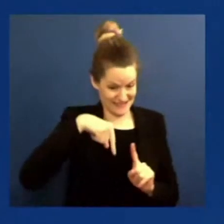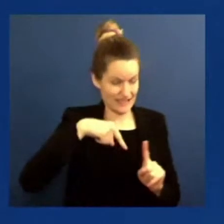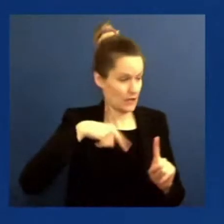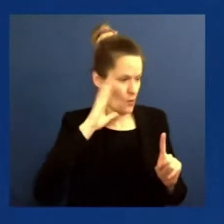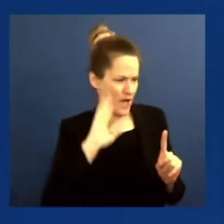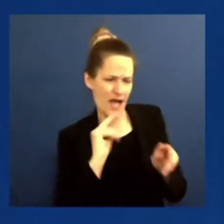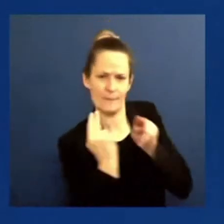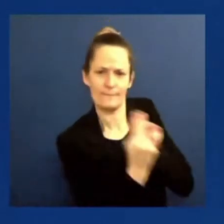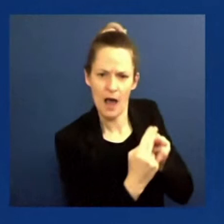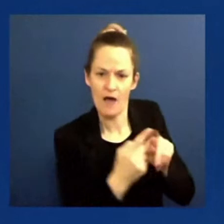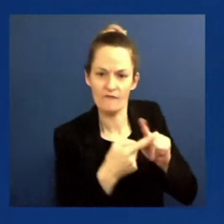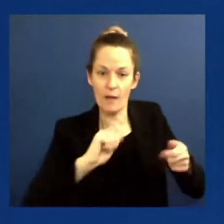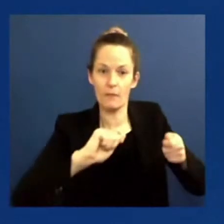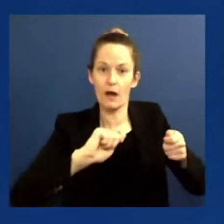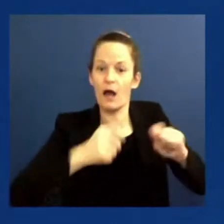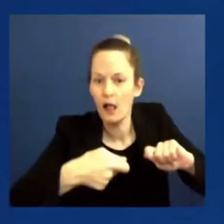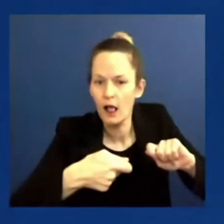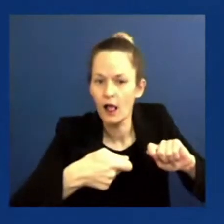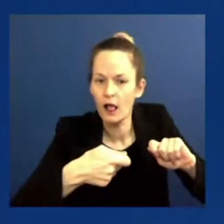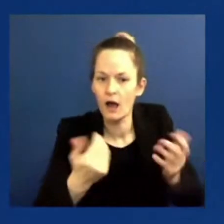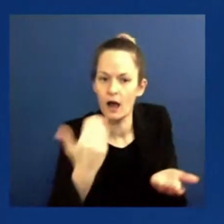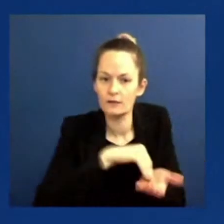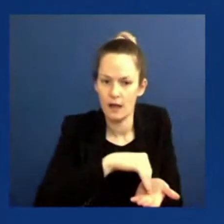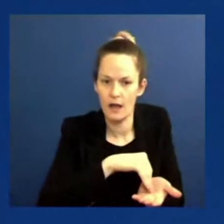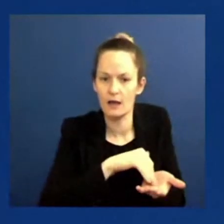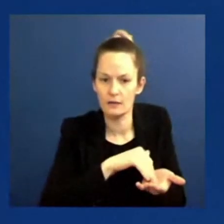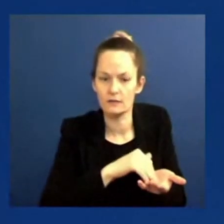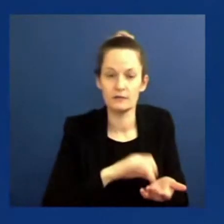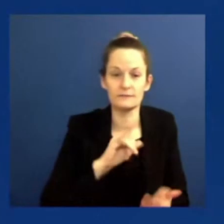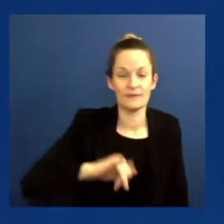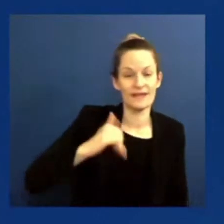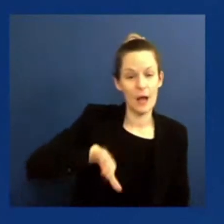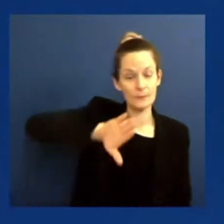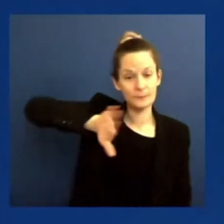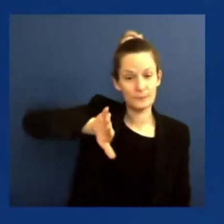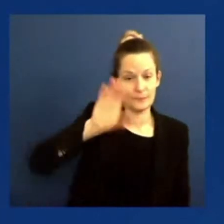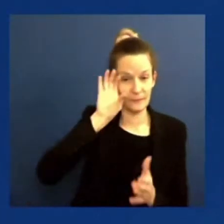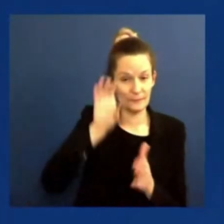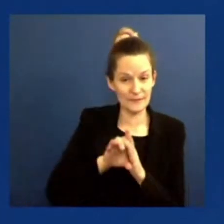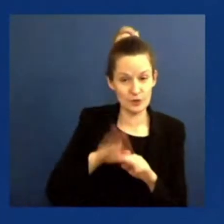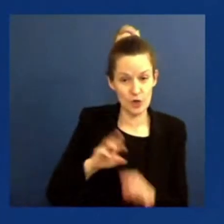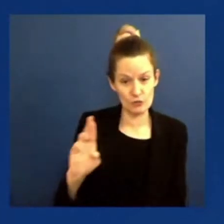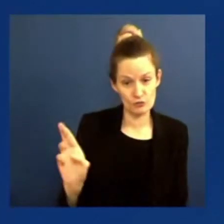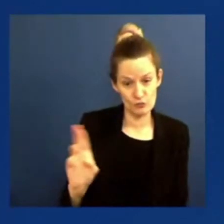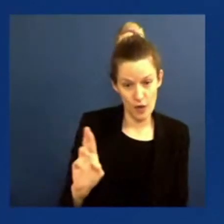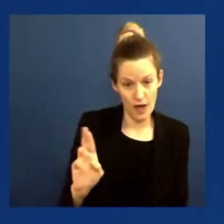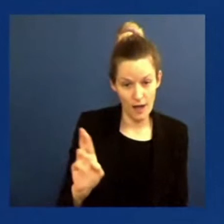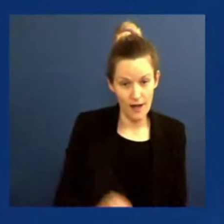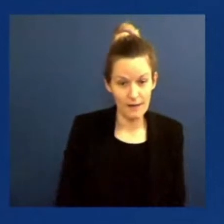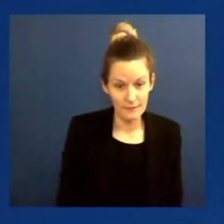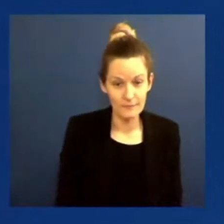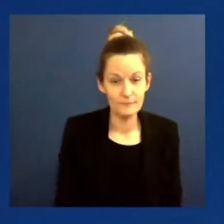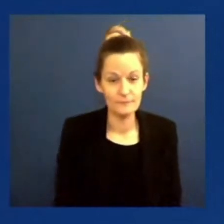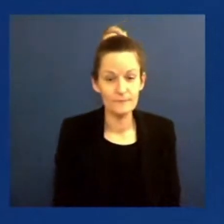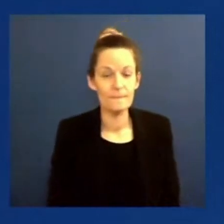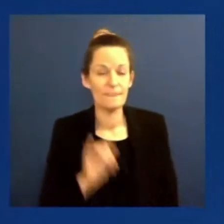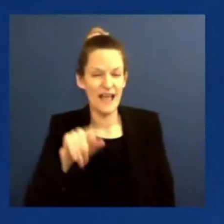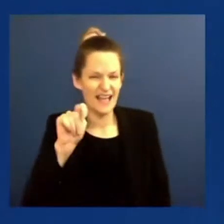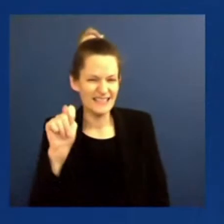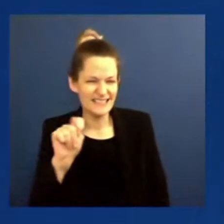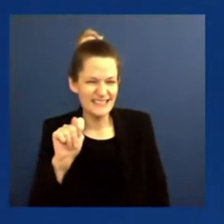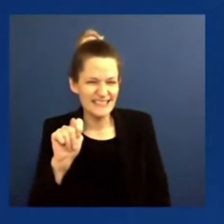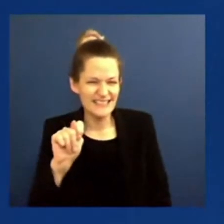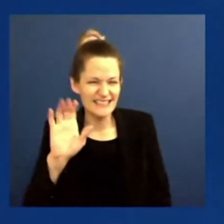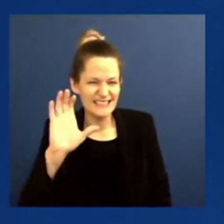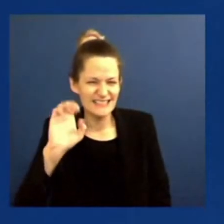to by T cells, which refer to as T cell epitopes, they are on the surface, but they're also buried.